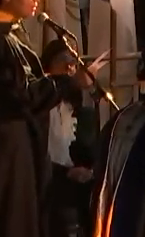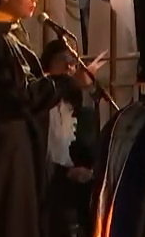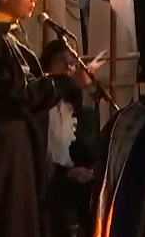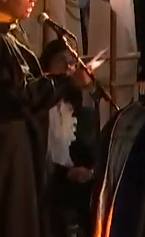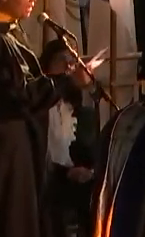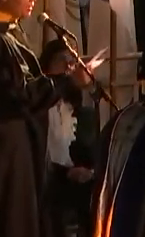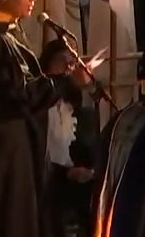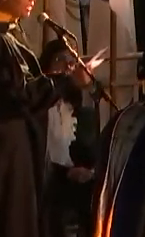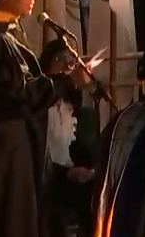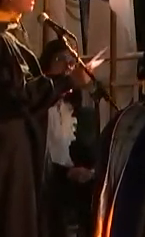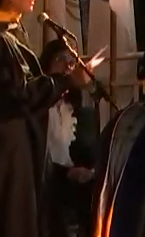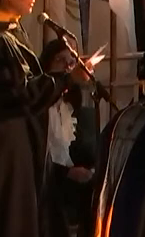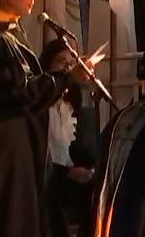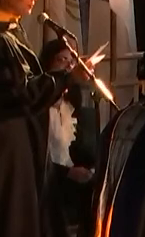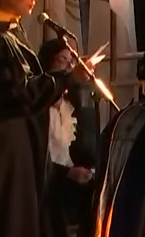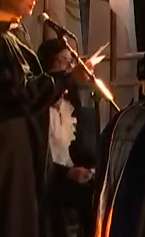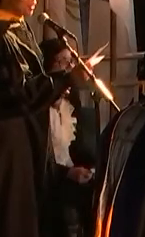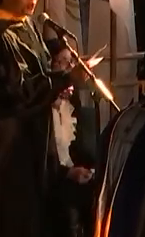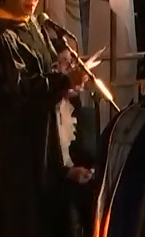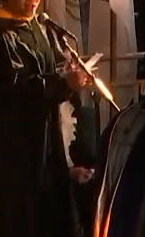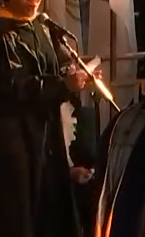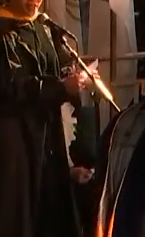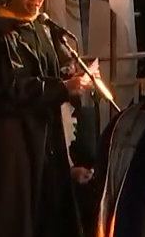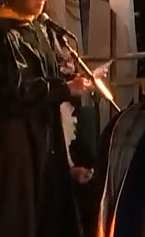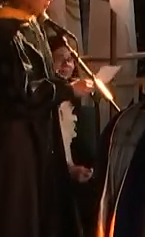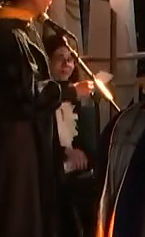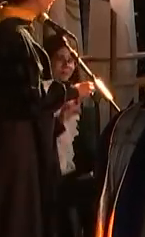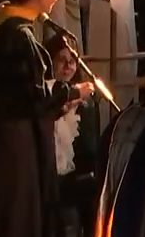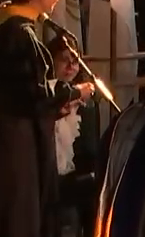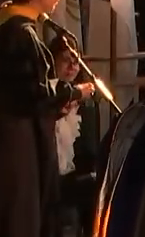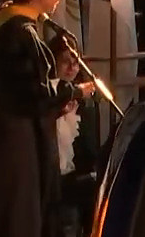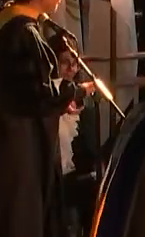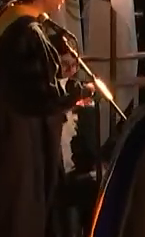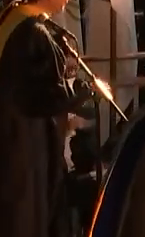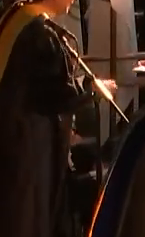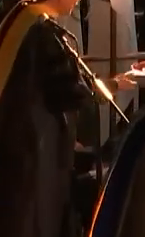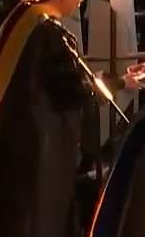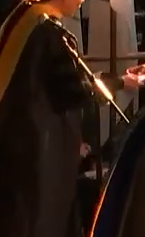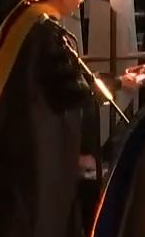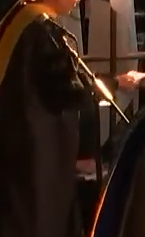Fatumata Van Kante, cum laude.